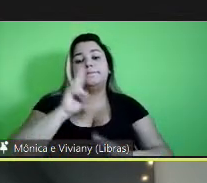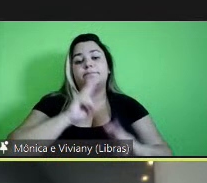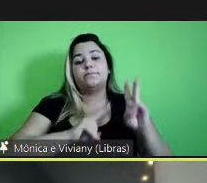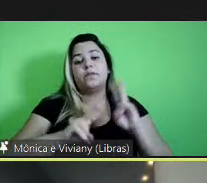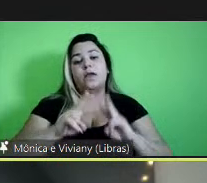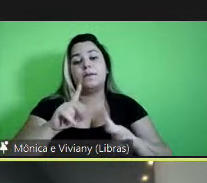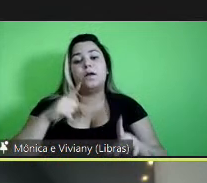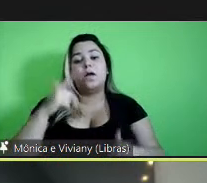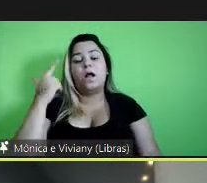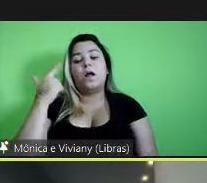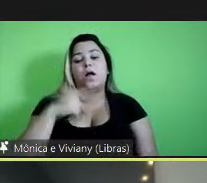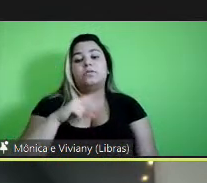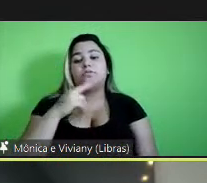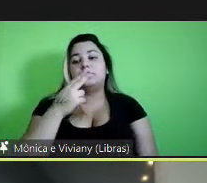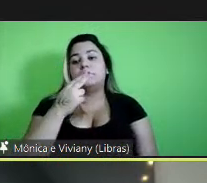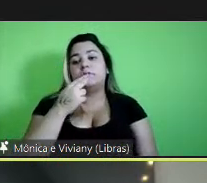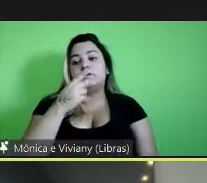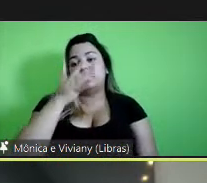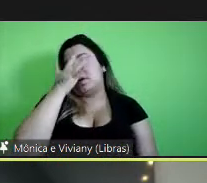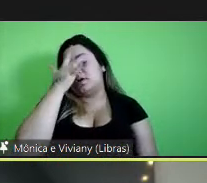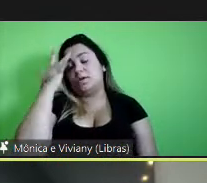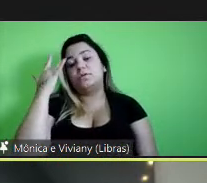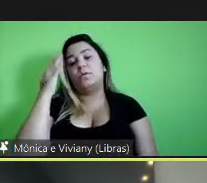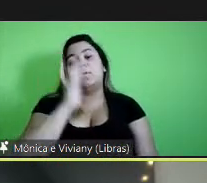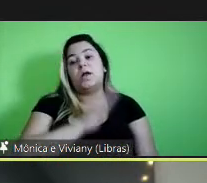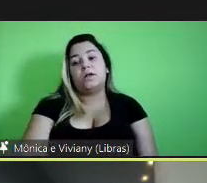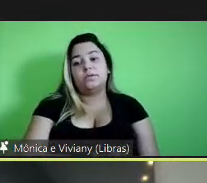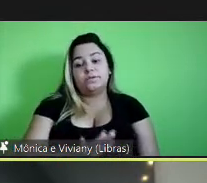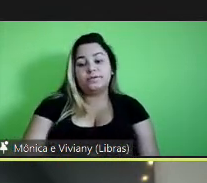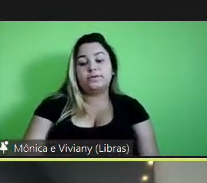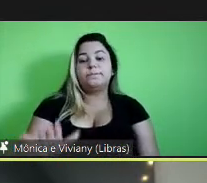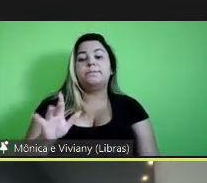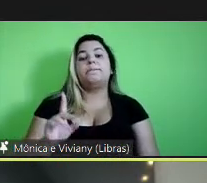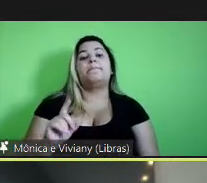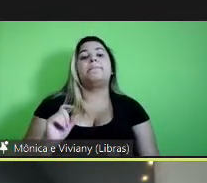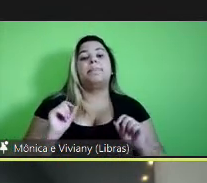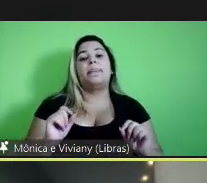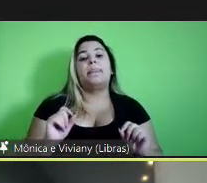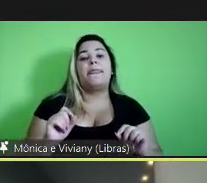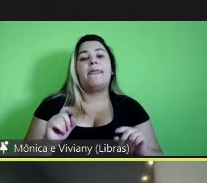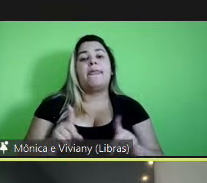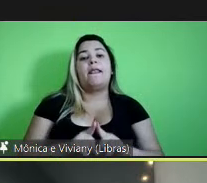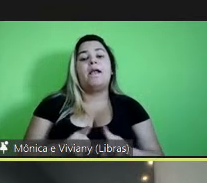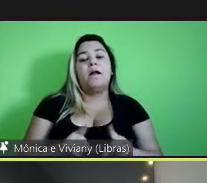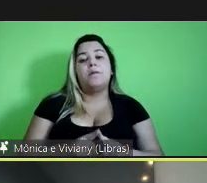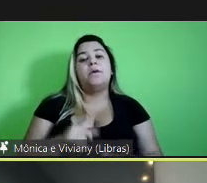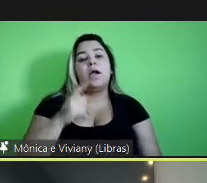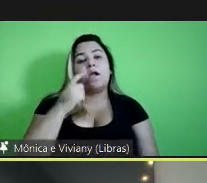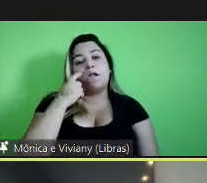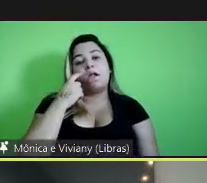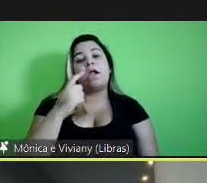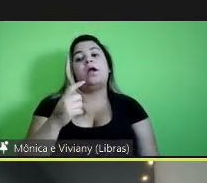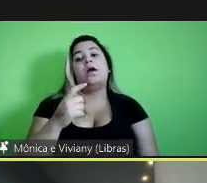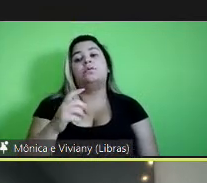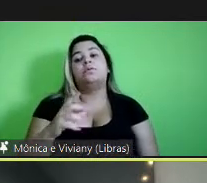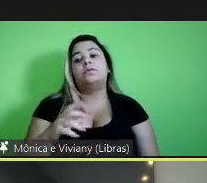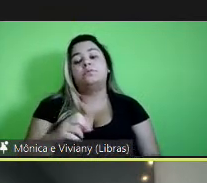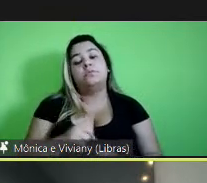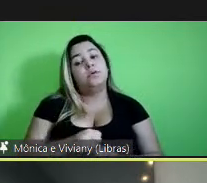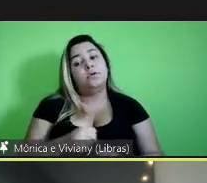and to check the nutritional status, and to tell them which are those students, and to